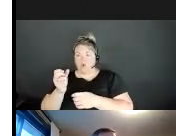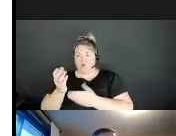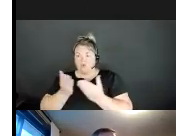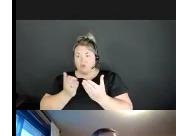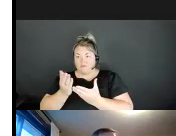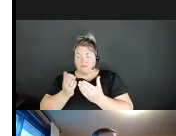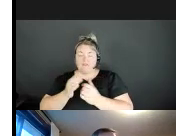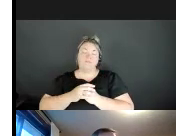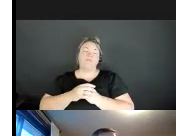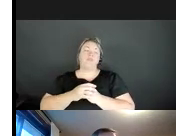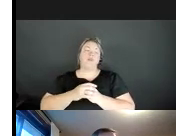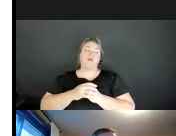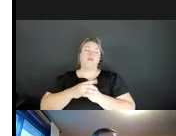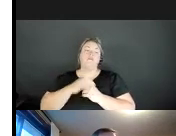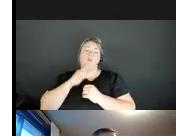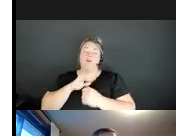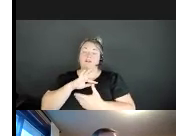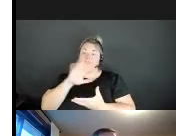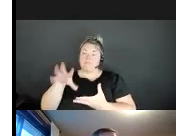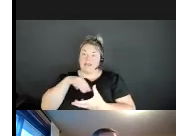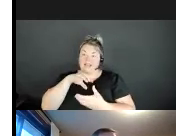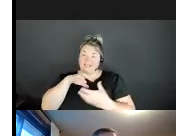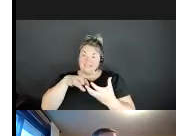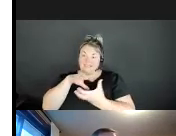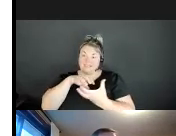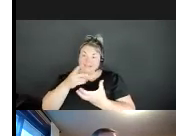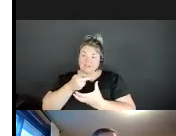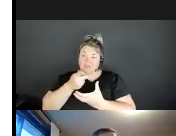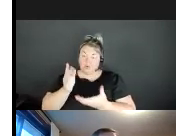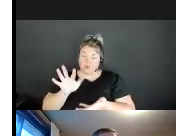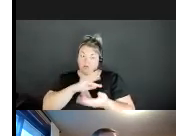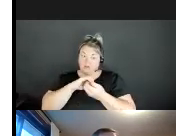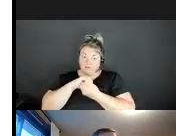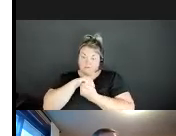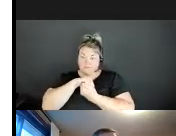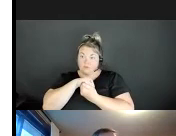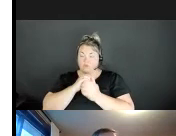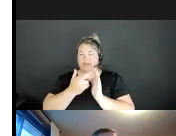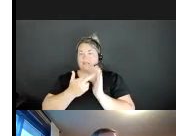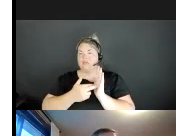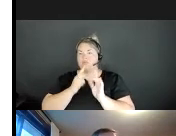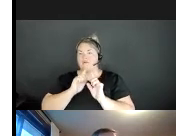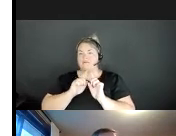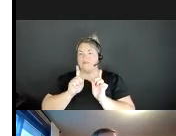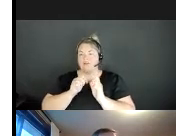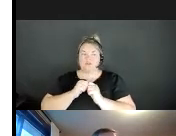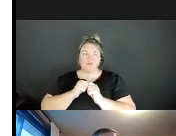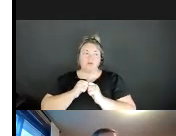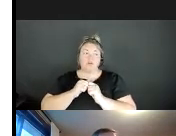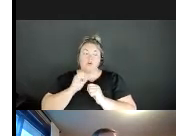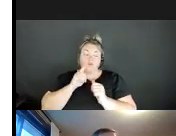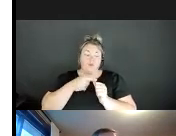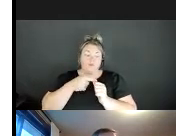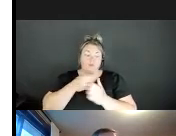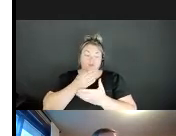that in combining these two, the regulations are different. And so for this first